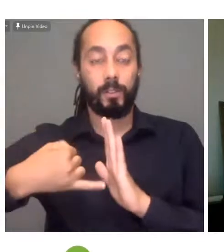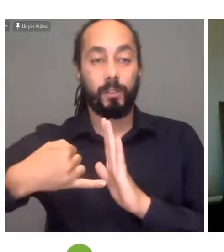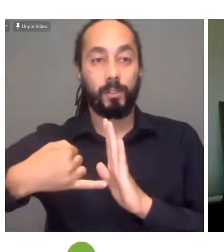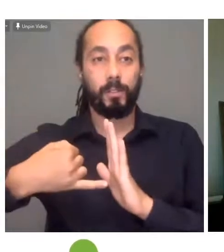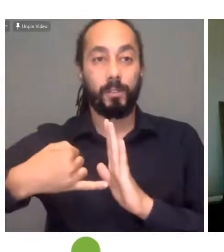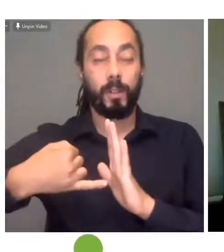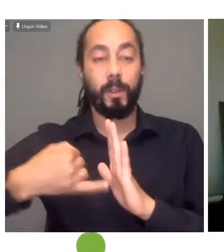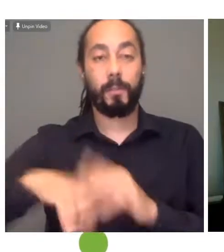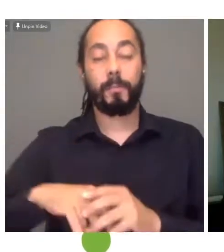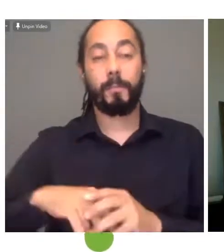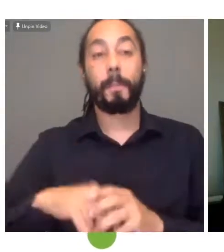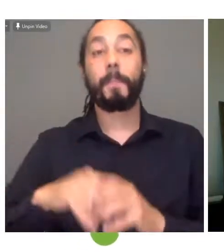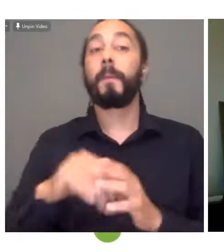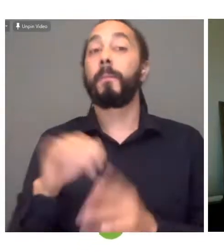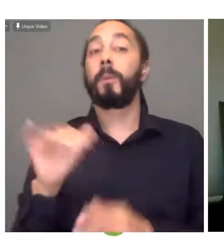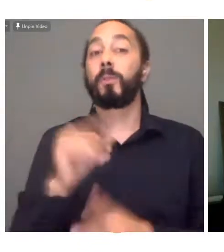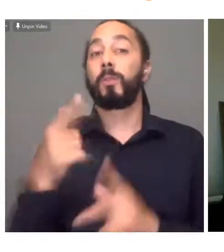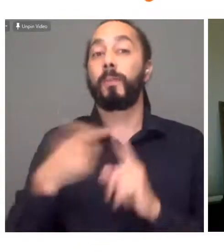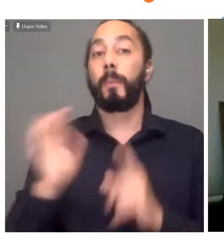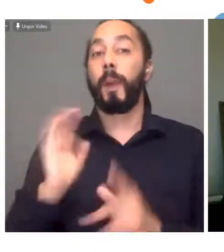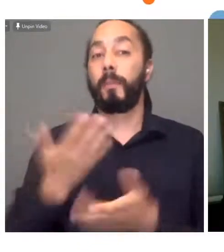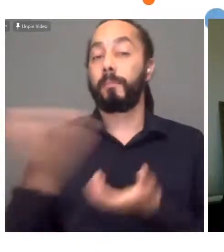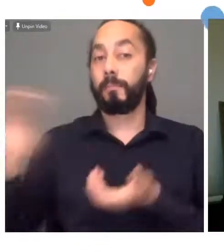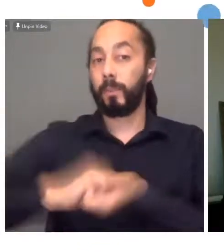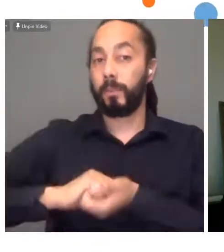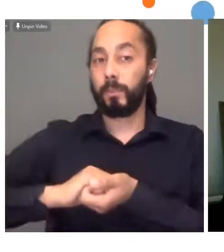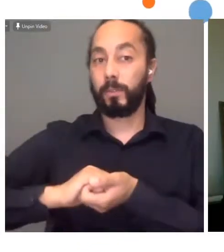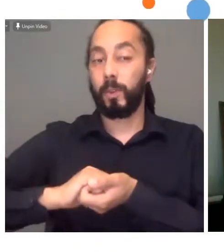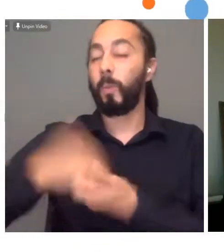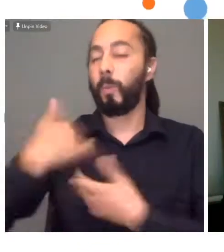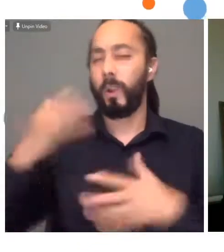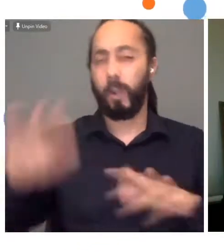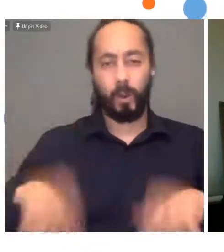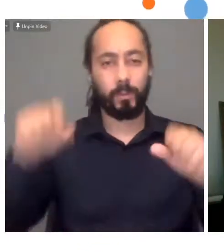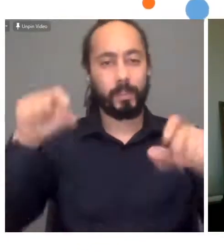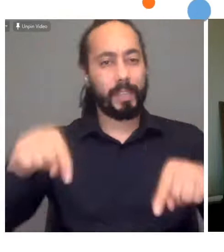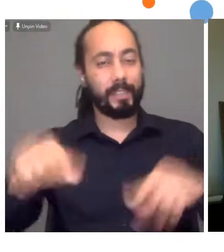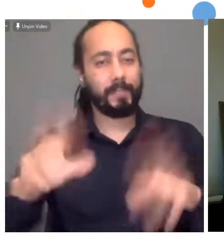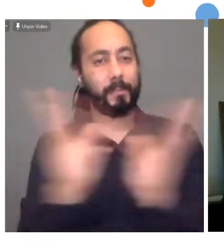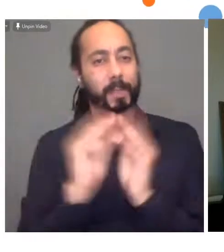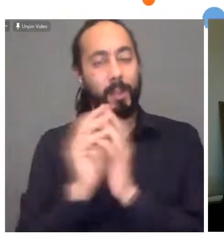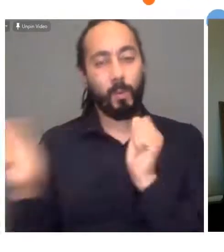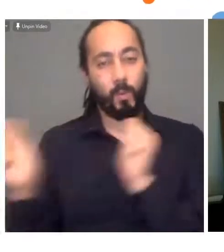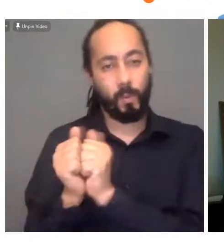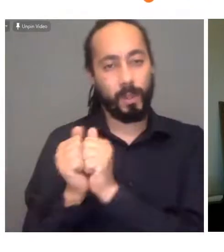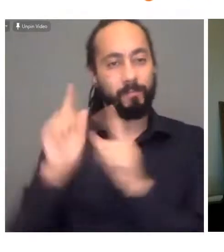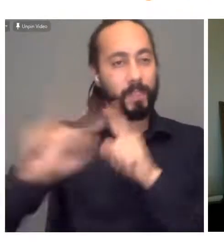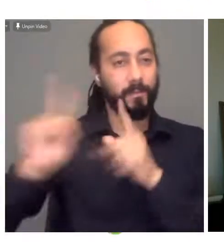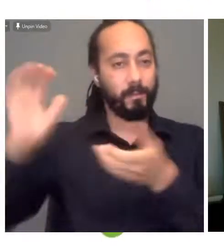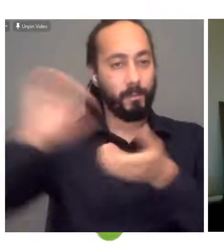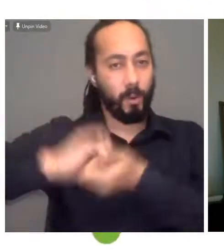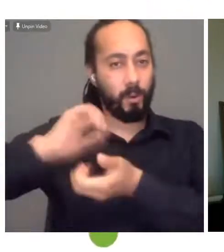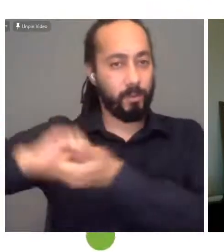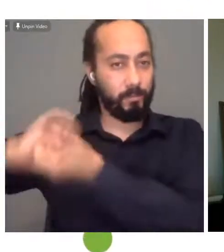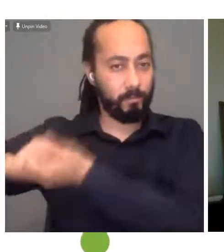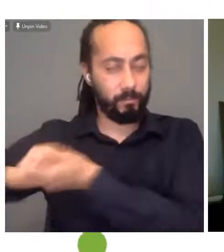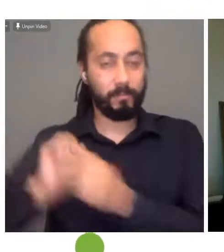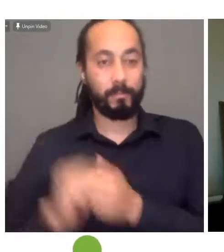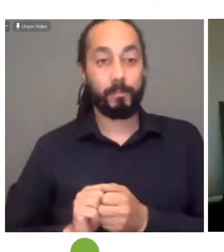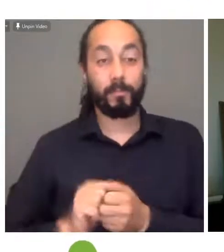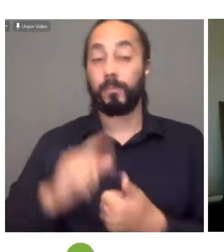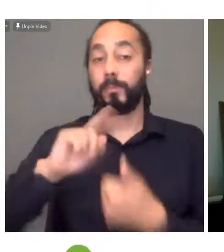our partners today who we are hosting along with and beside in collaboration with the Canadian